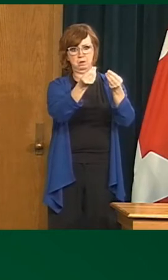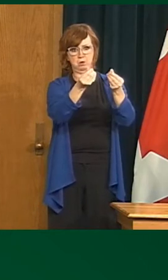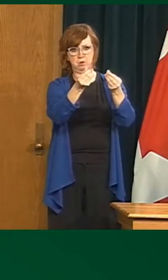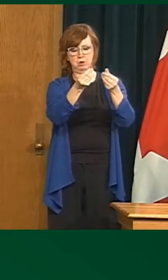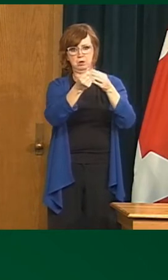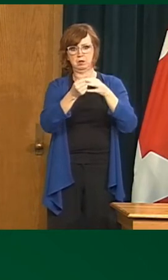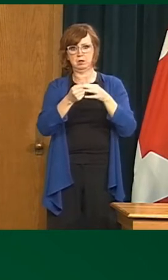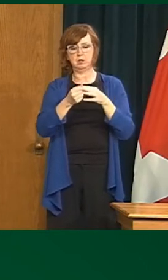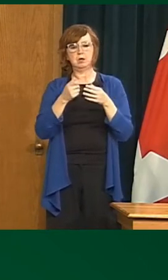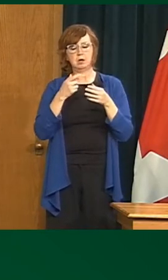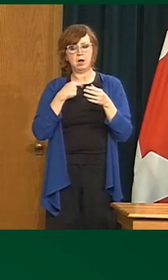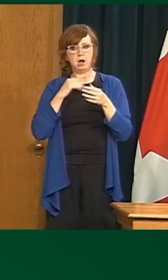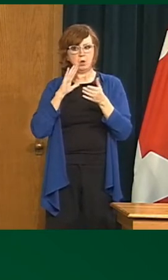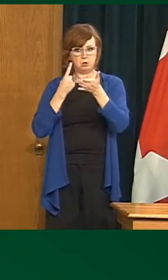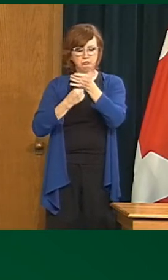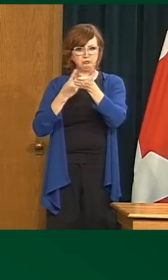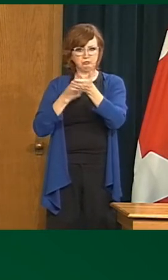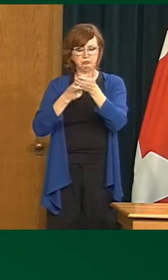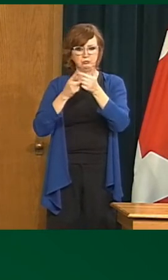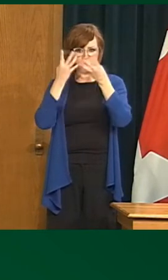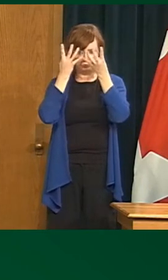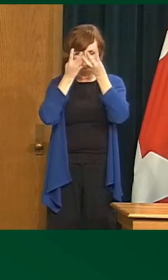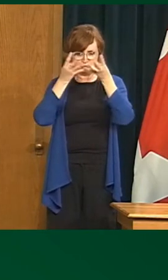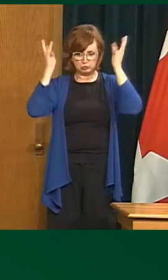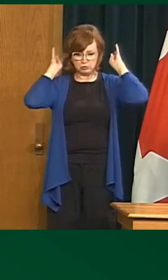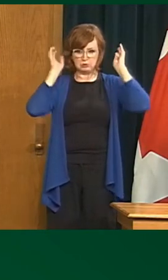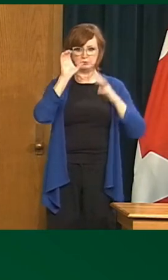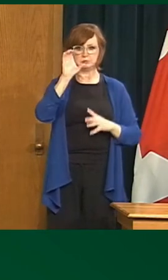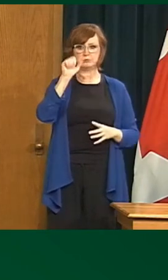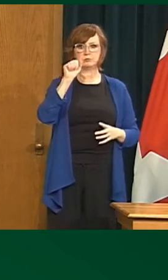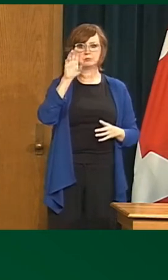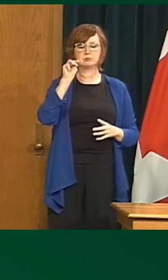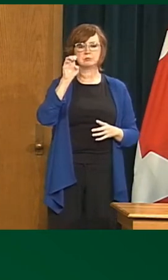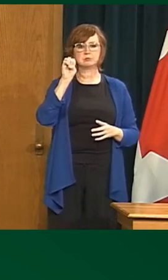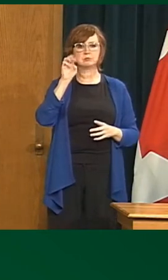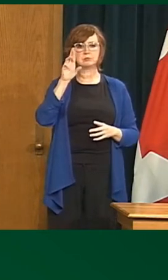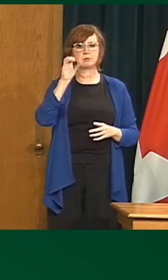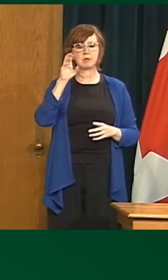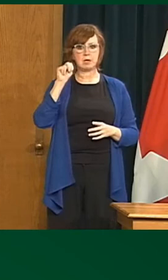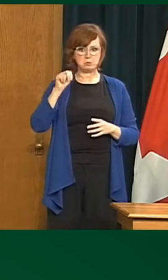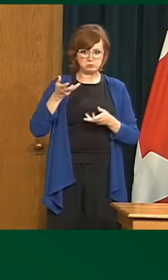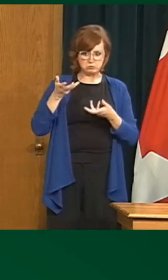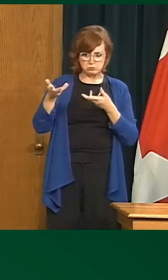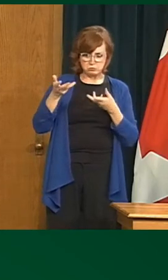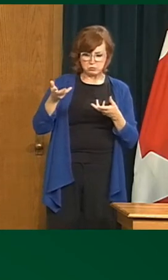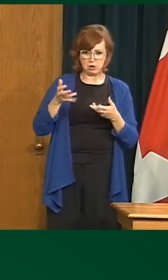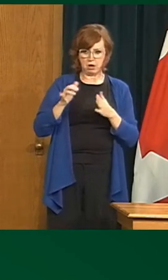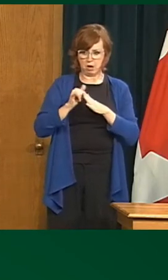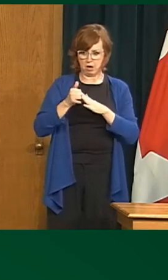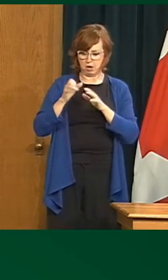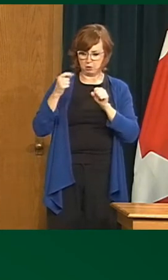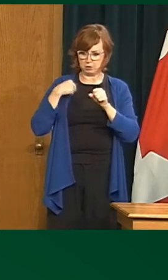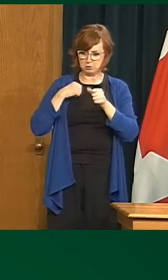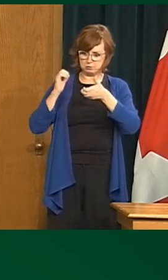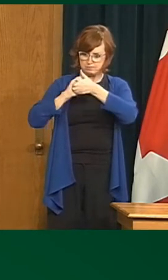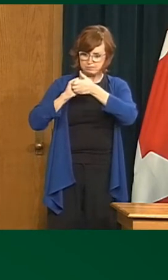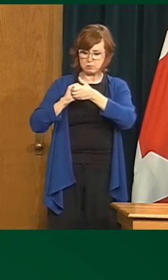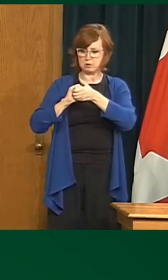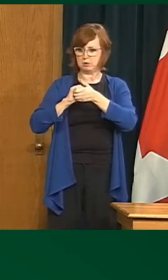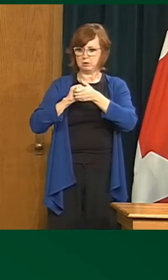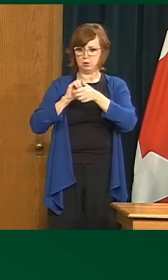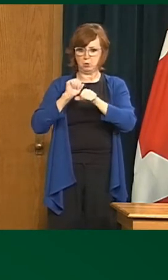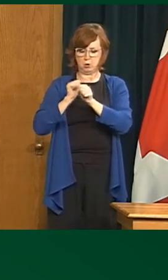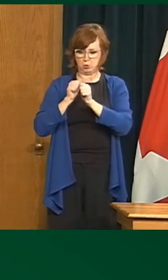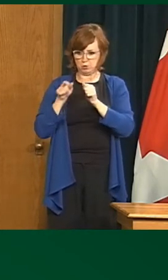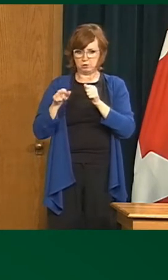Bobby Cameron with respect to how we can work together, as we have with many other cultural and religious organizations and